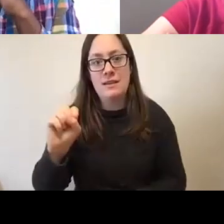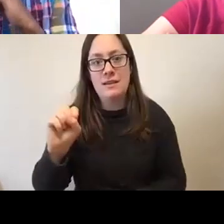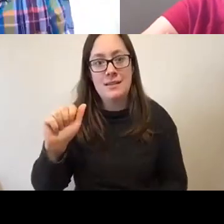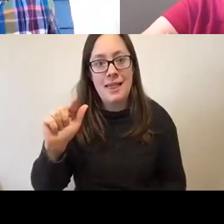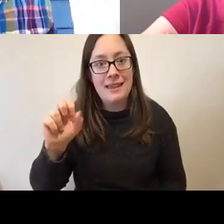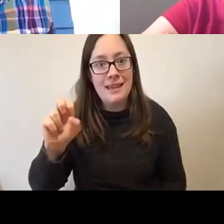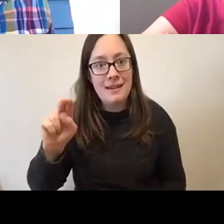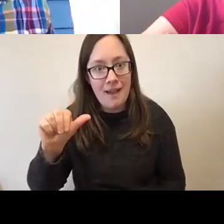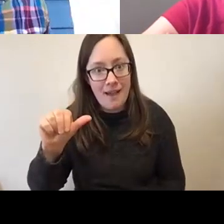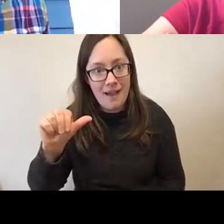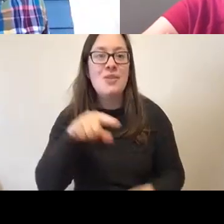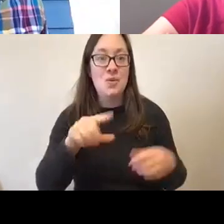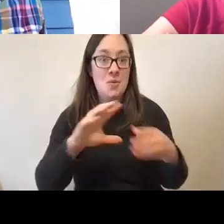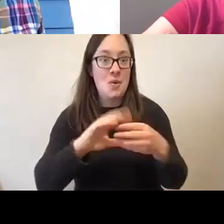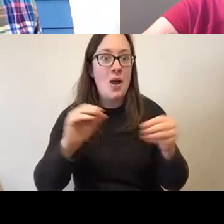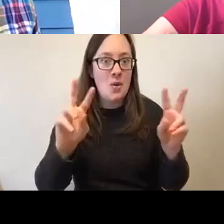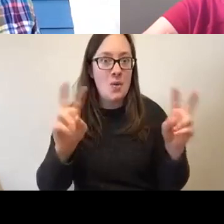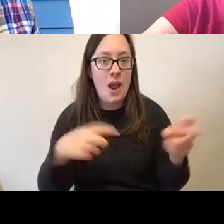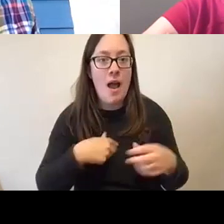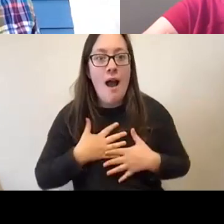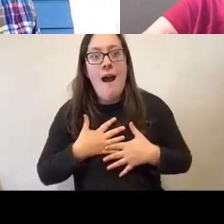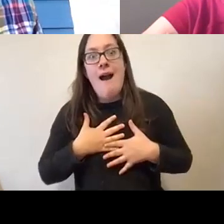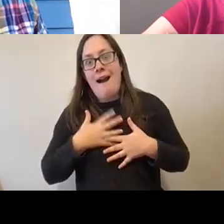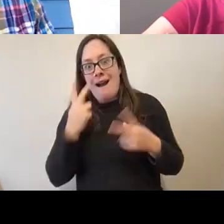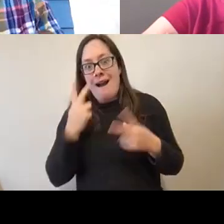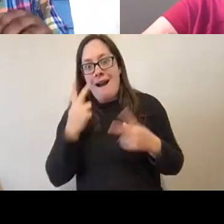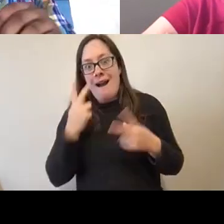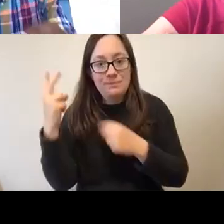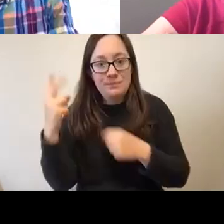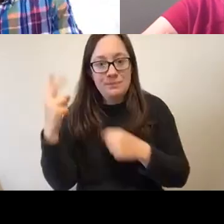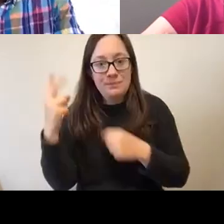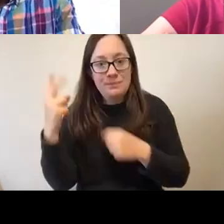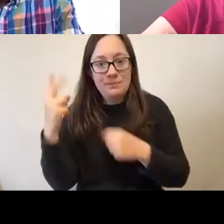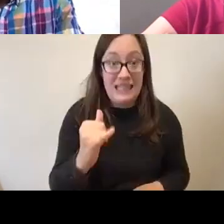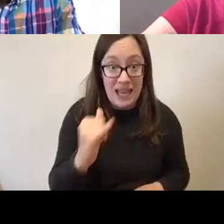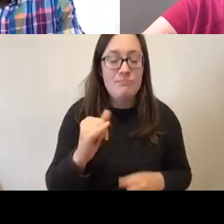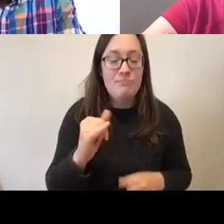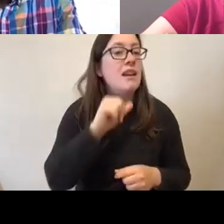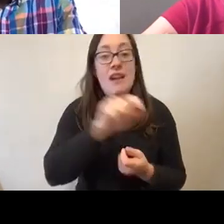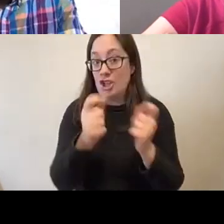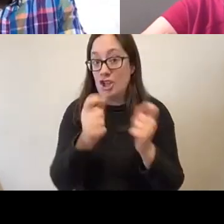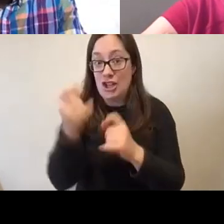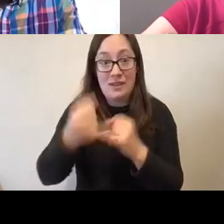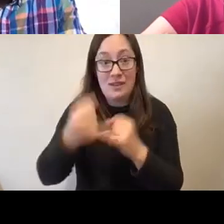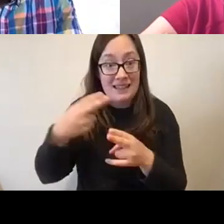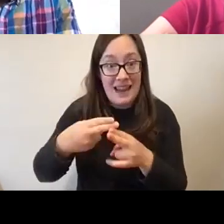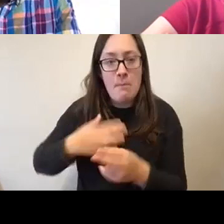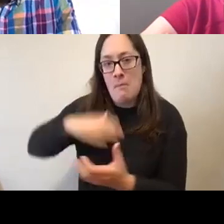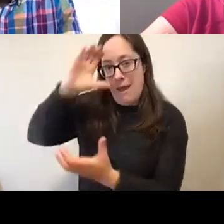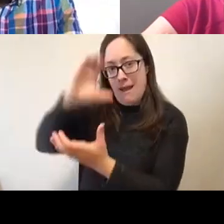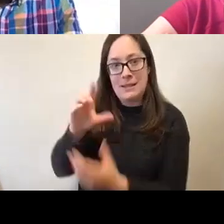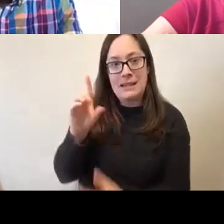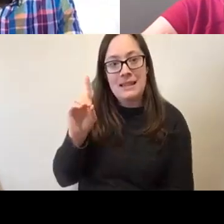you quote it, it brought me back. I also didn't change my last name because my husband's last name is DeSalvo. And I said, if I go in as